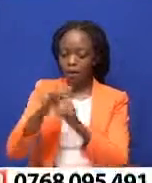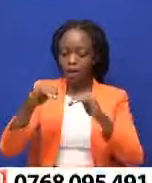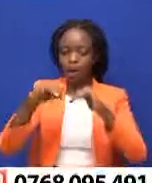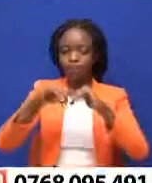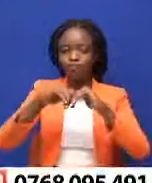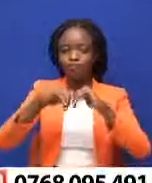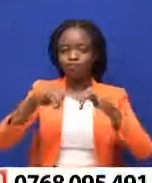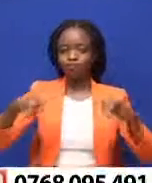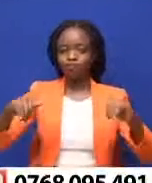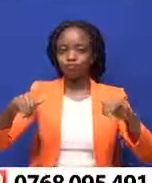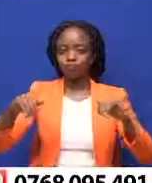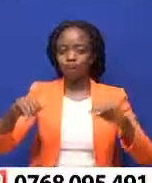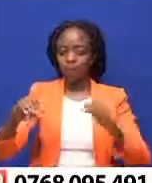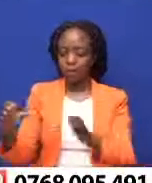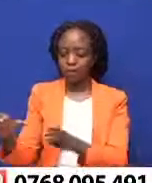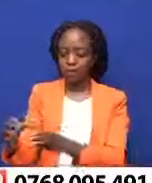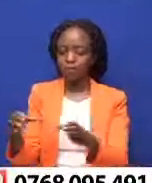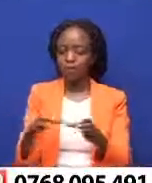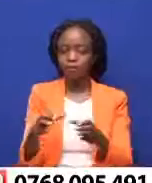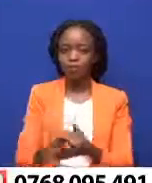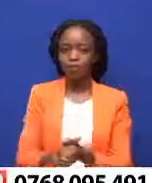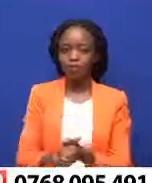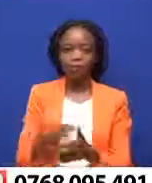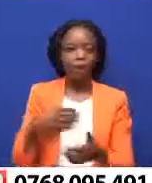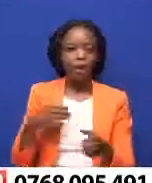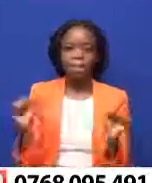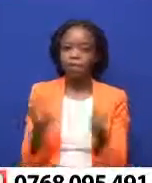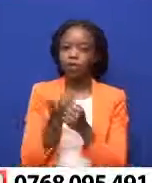in the party.